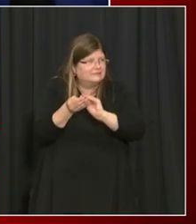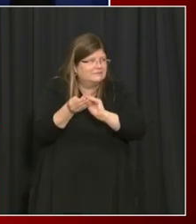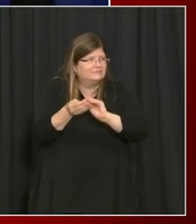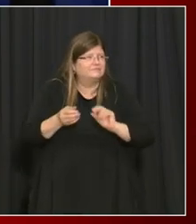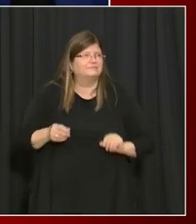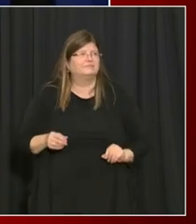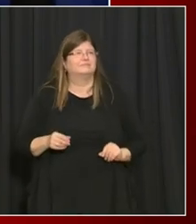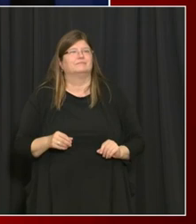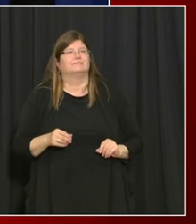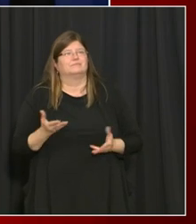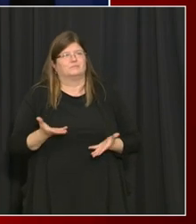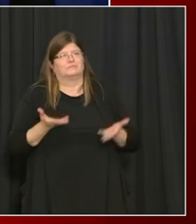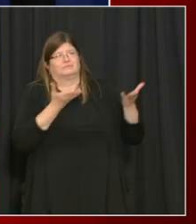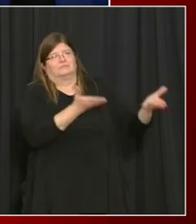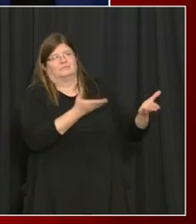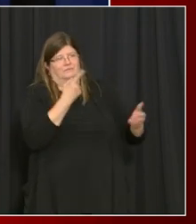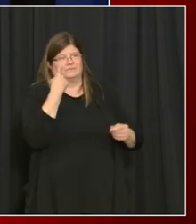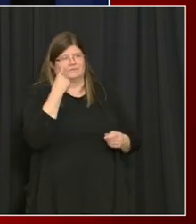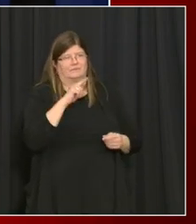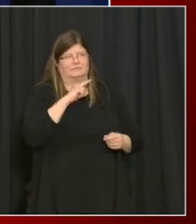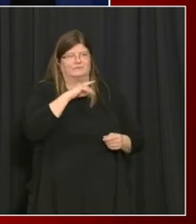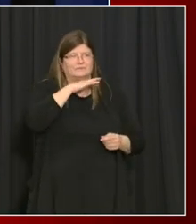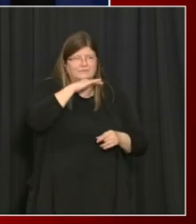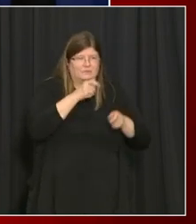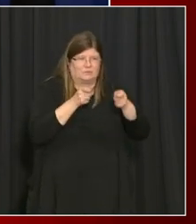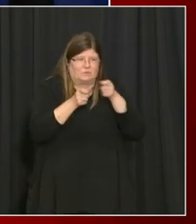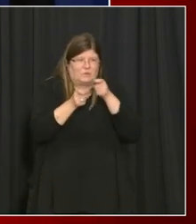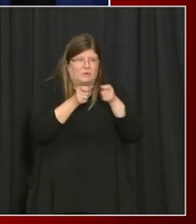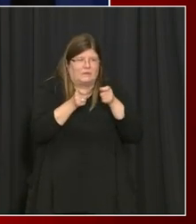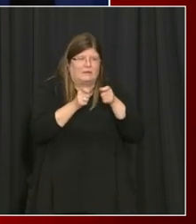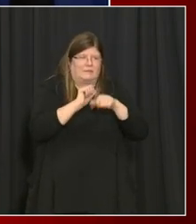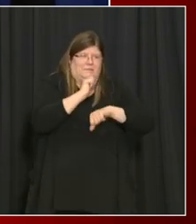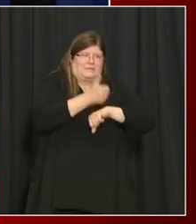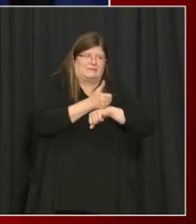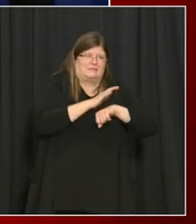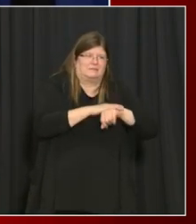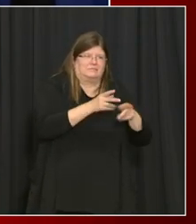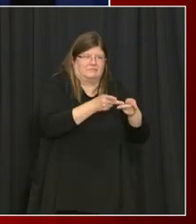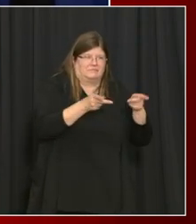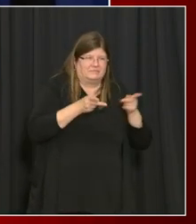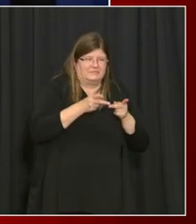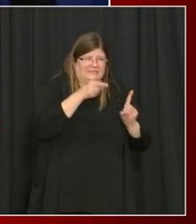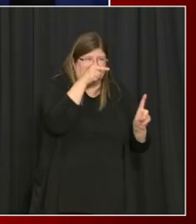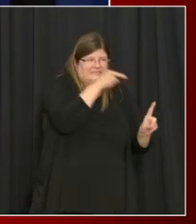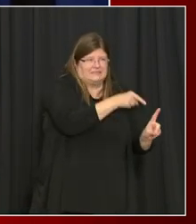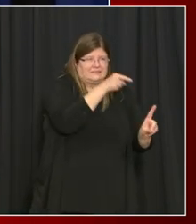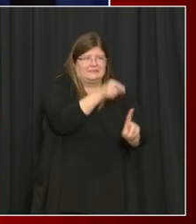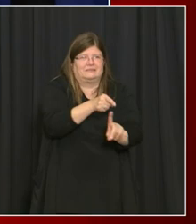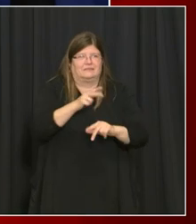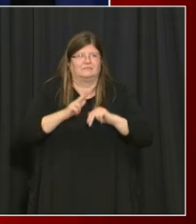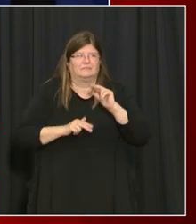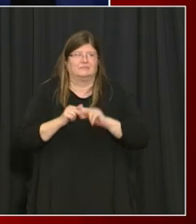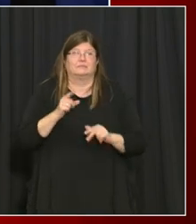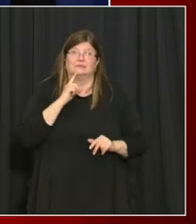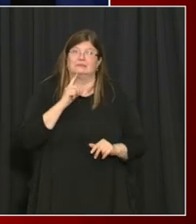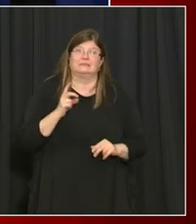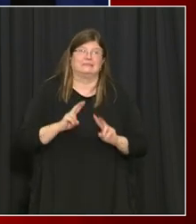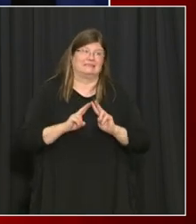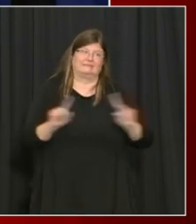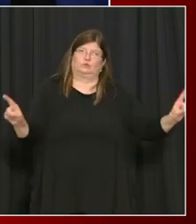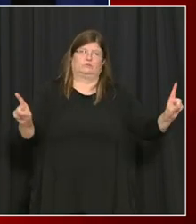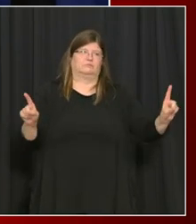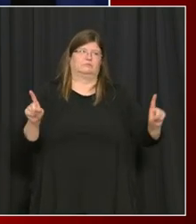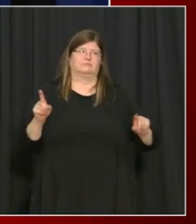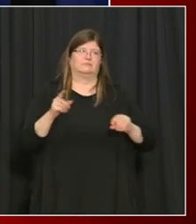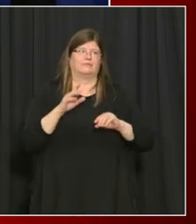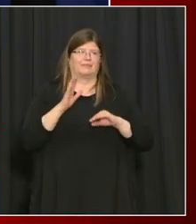make recommendations for infection control practices that can be put in place in that particular facility, which is very different than when members